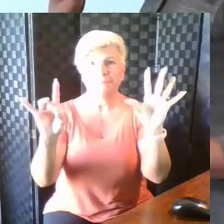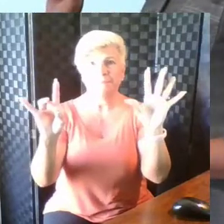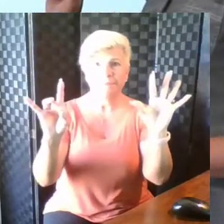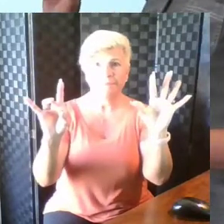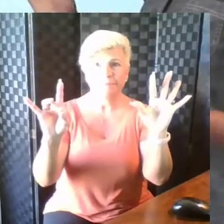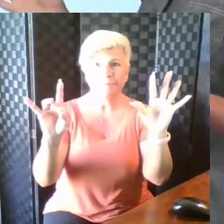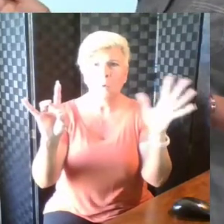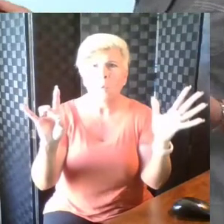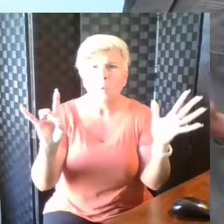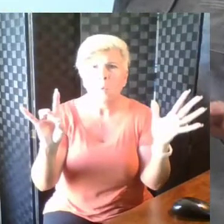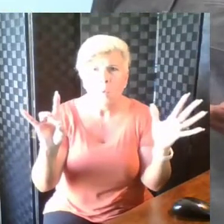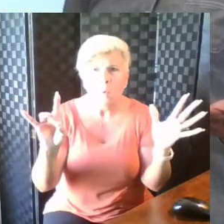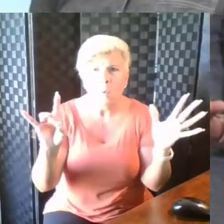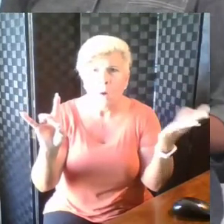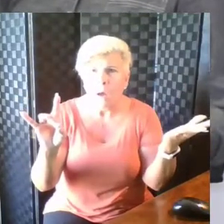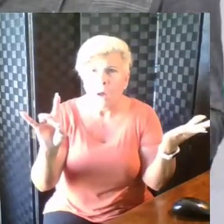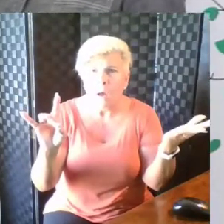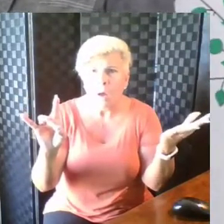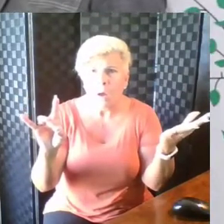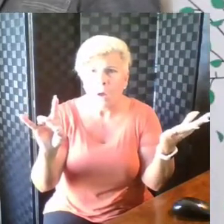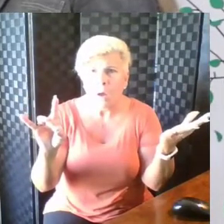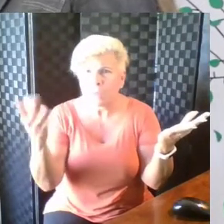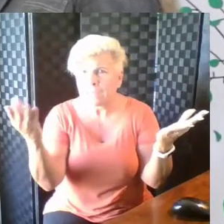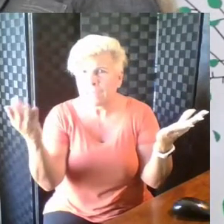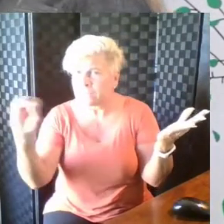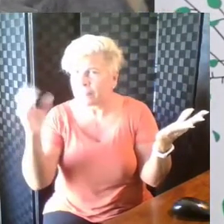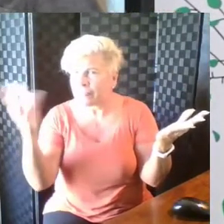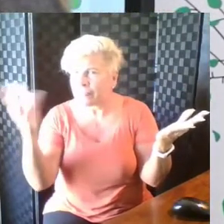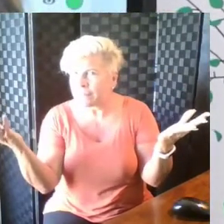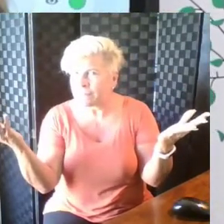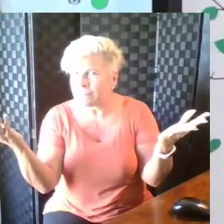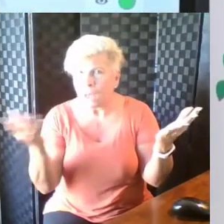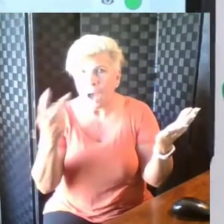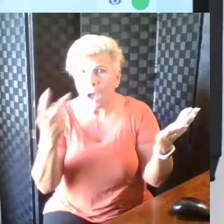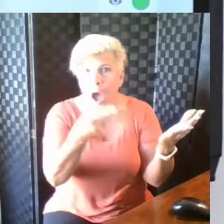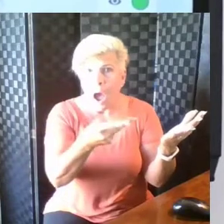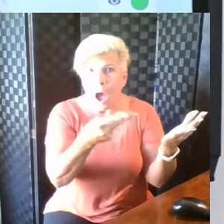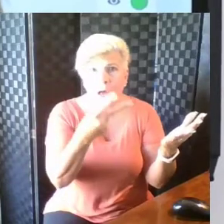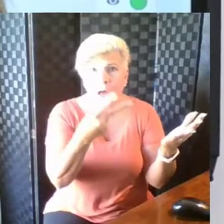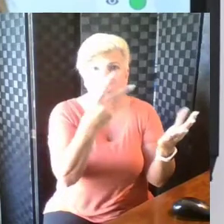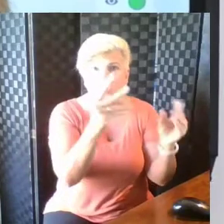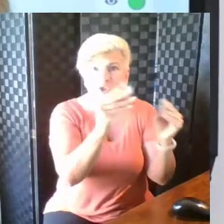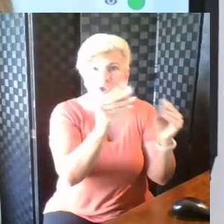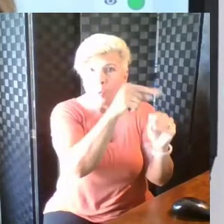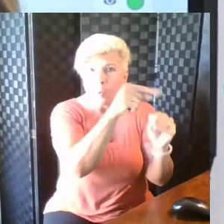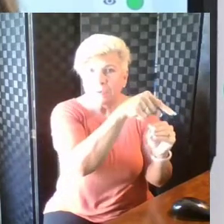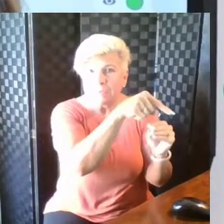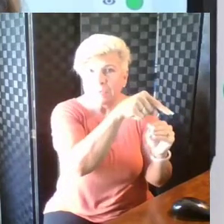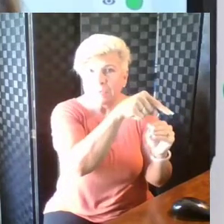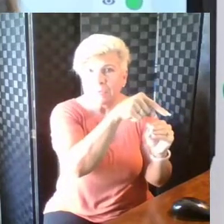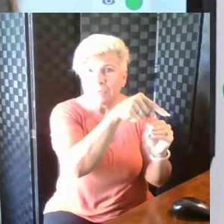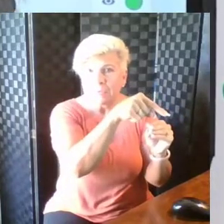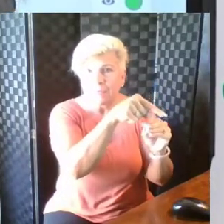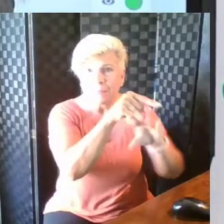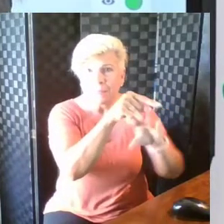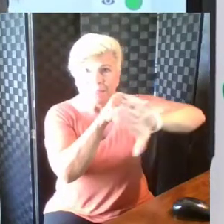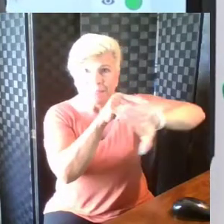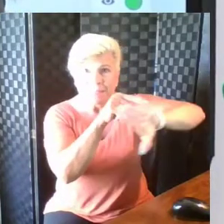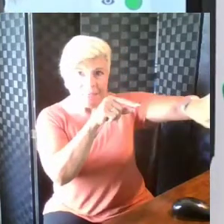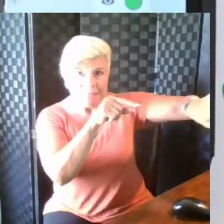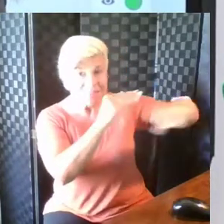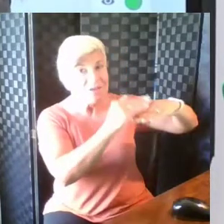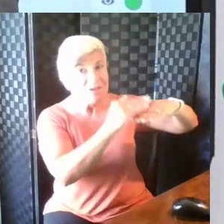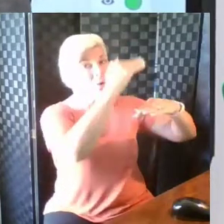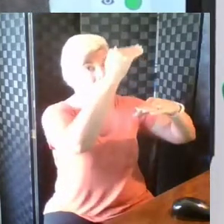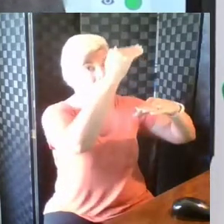8, and we're out of bears in the yellow group. I see that I have these left over, so I know that means this group